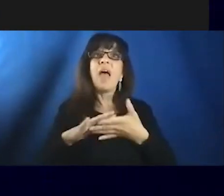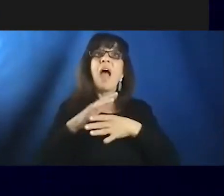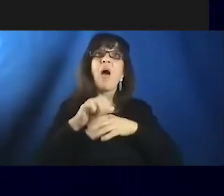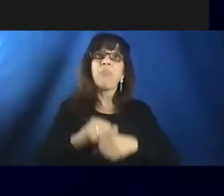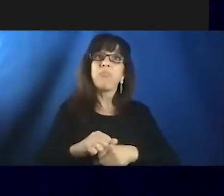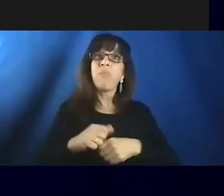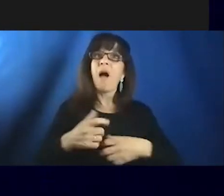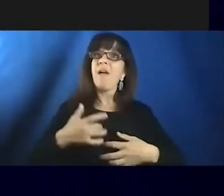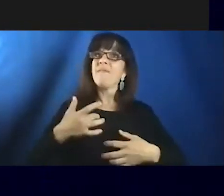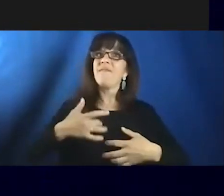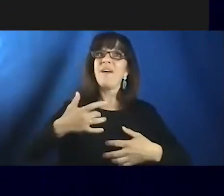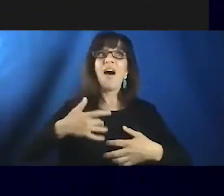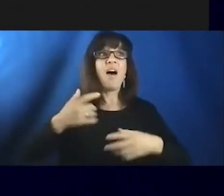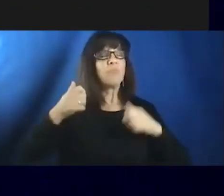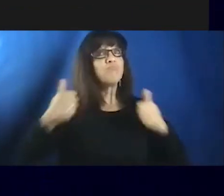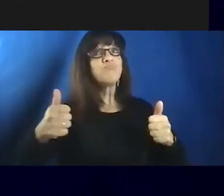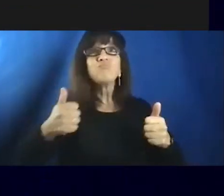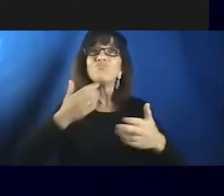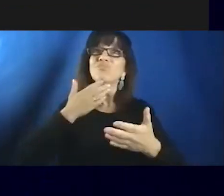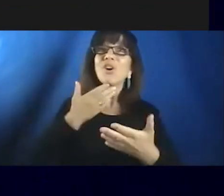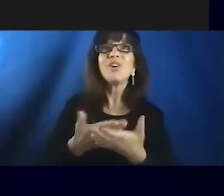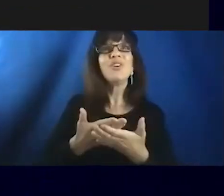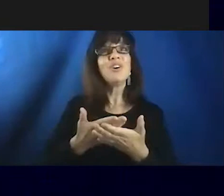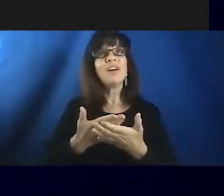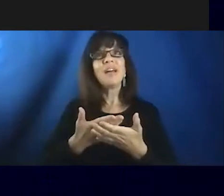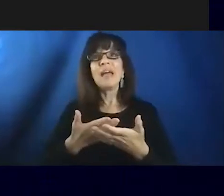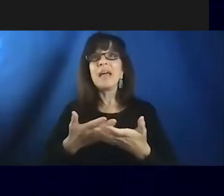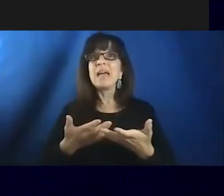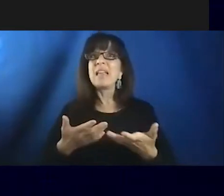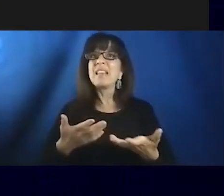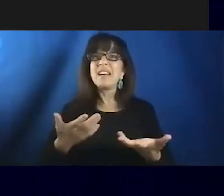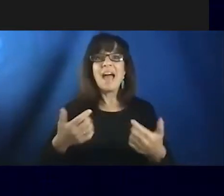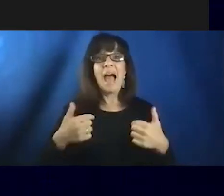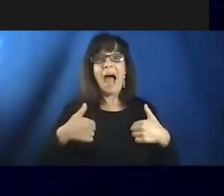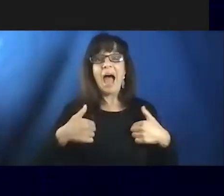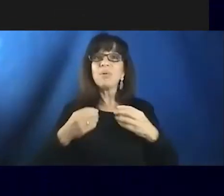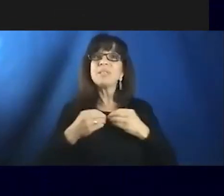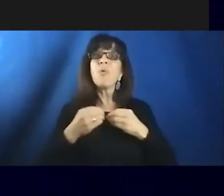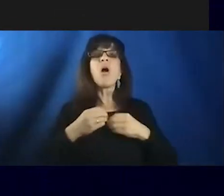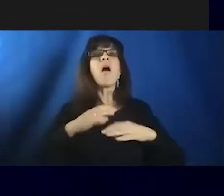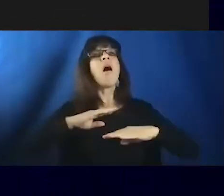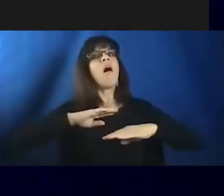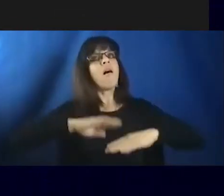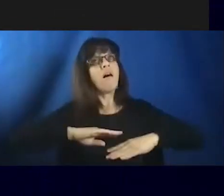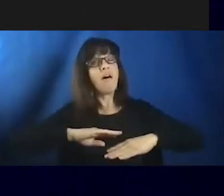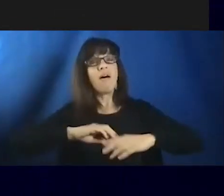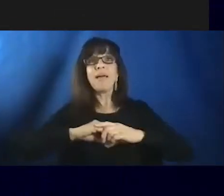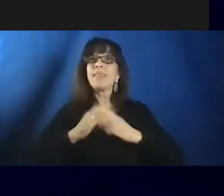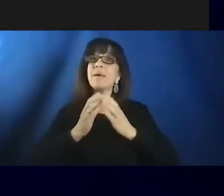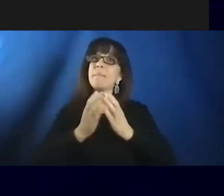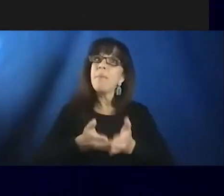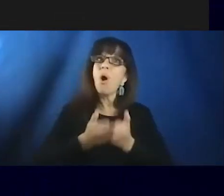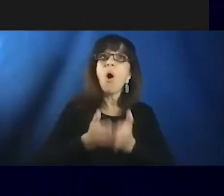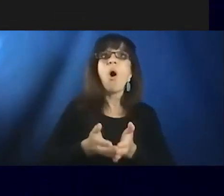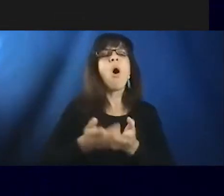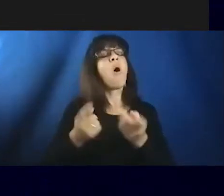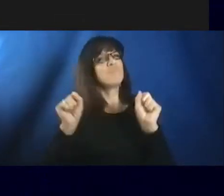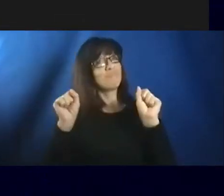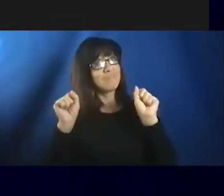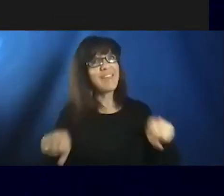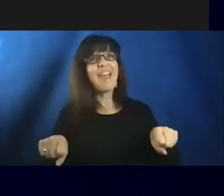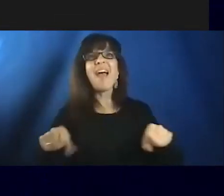I felt about it. The better I I was more at ease when I was in the boat. Like, we could do this.